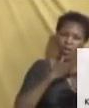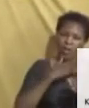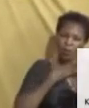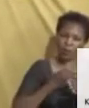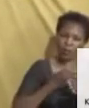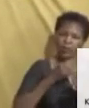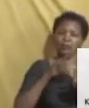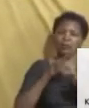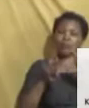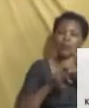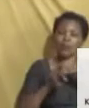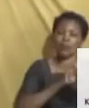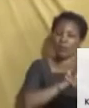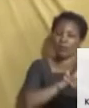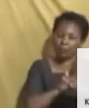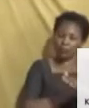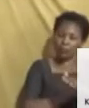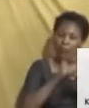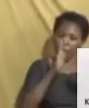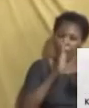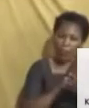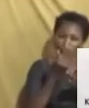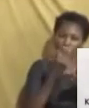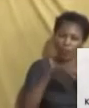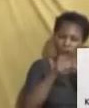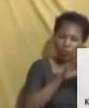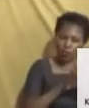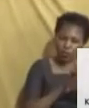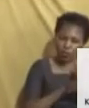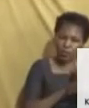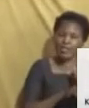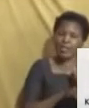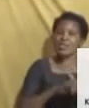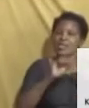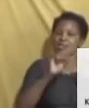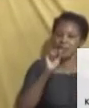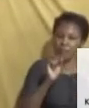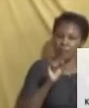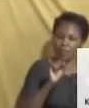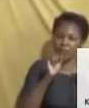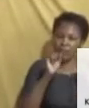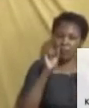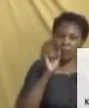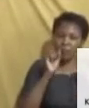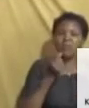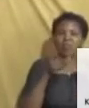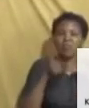of the Constitution, nothing would have been easier than for them to say so.